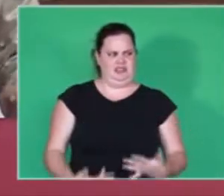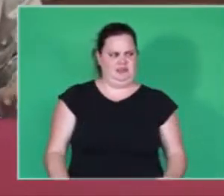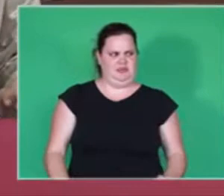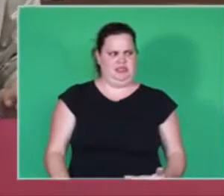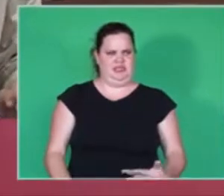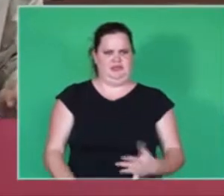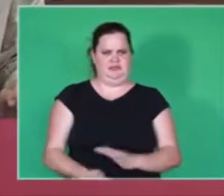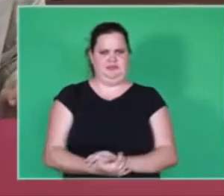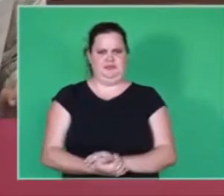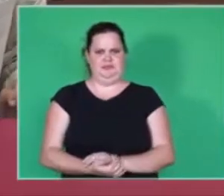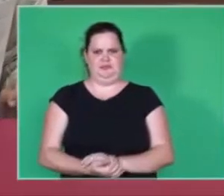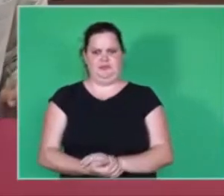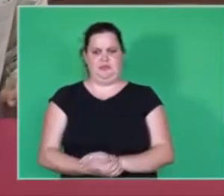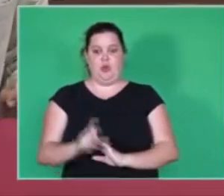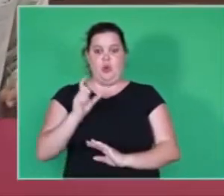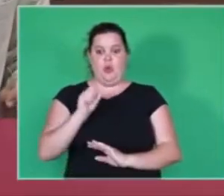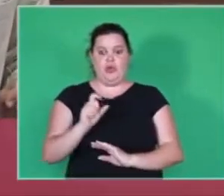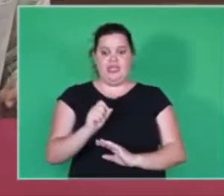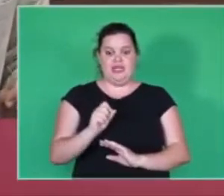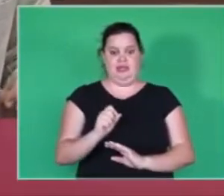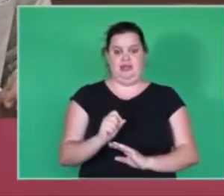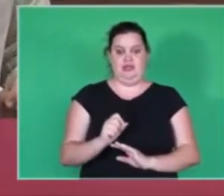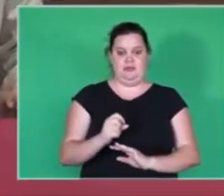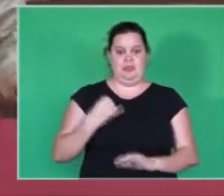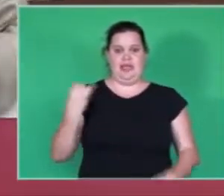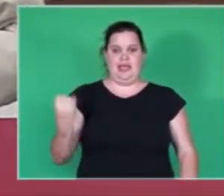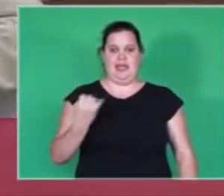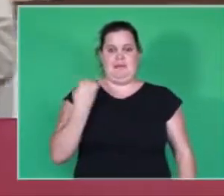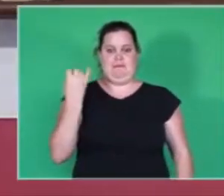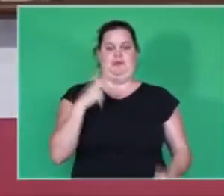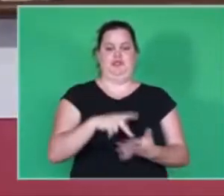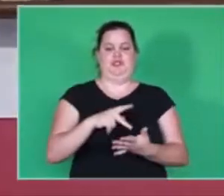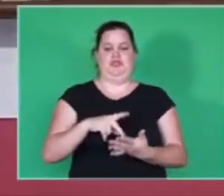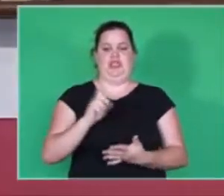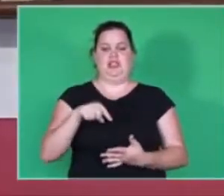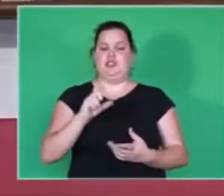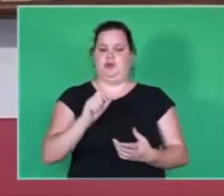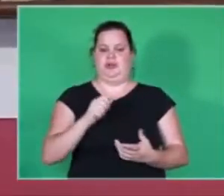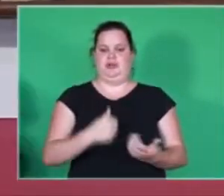physics. So look, what's important for us to understand?